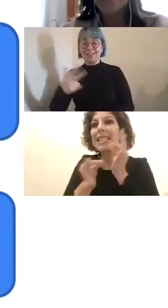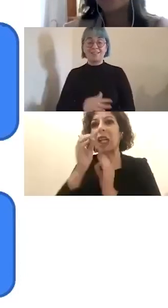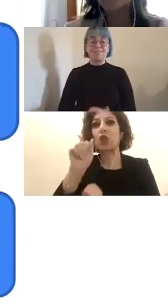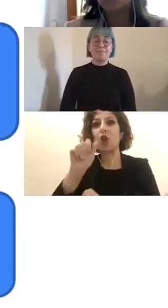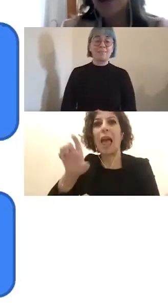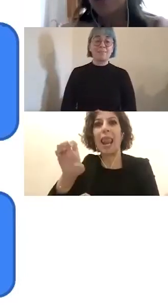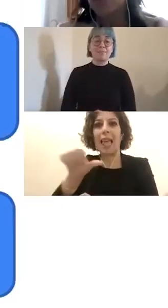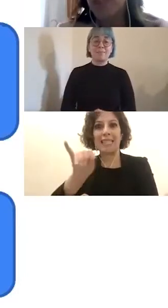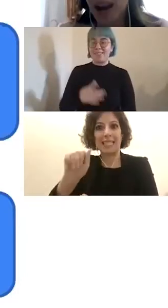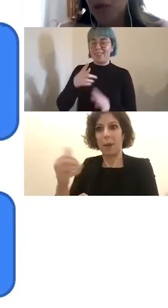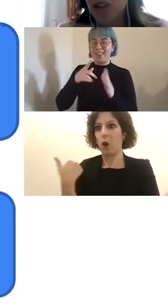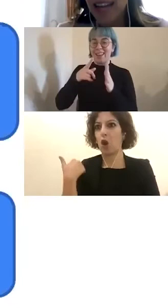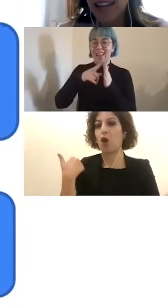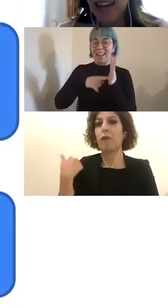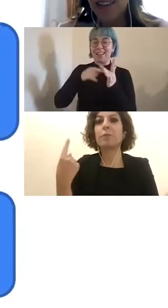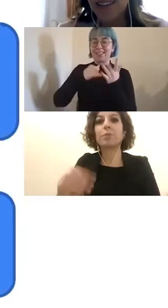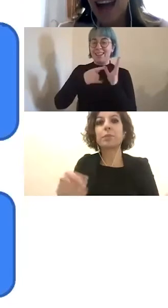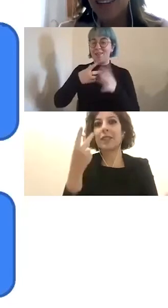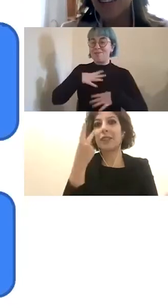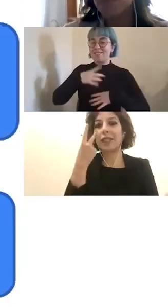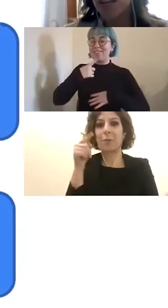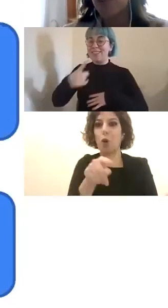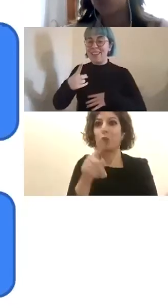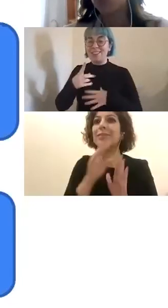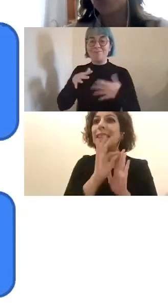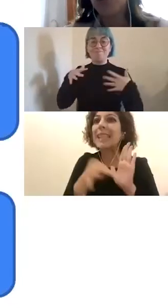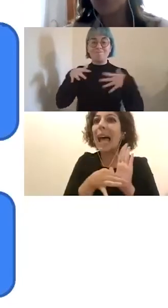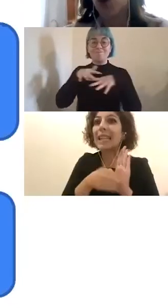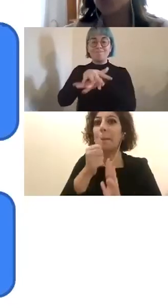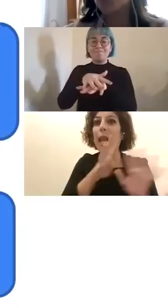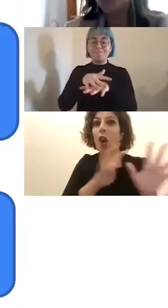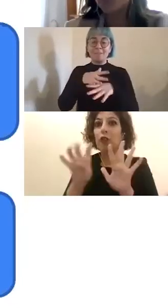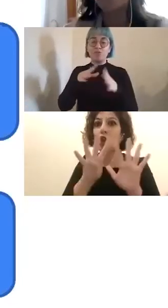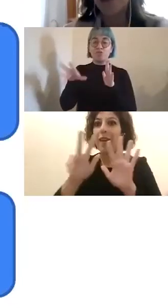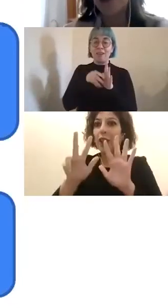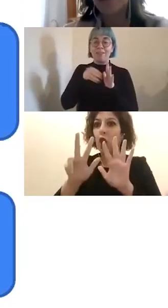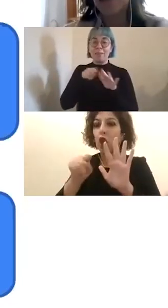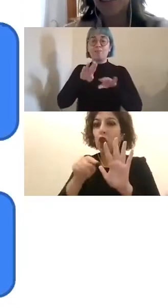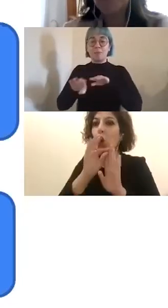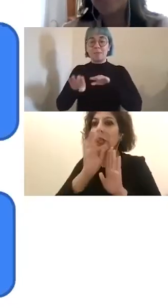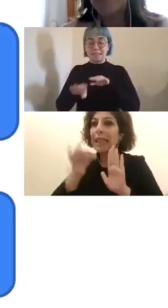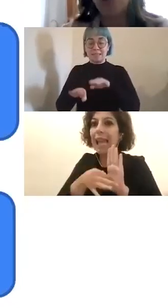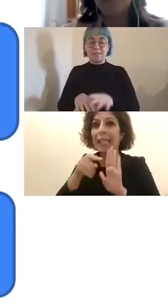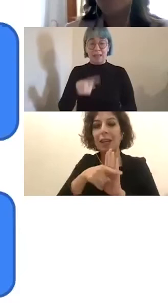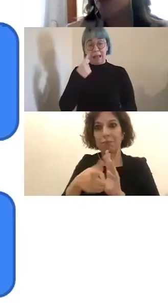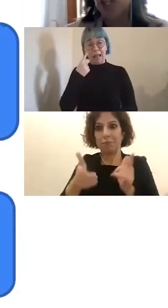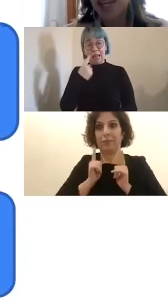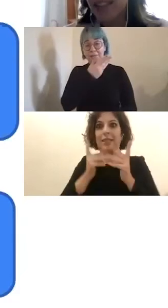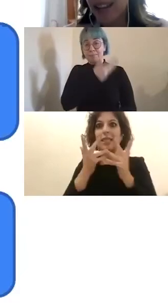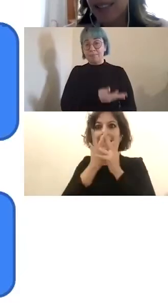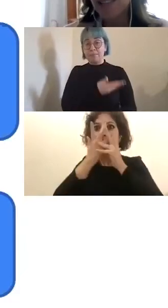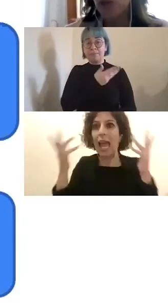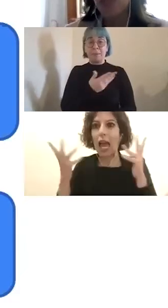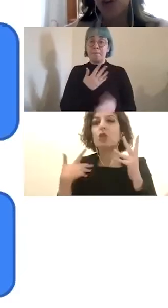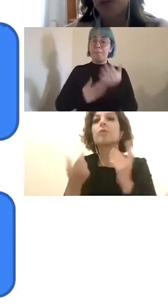Elisa already mentioned the importance of emergence of trafficking practice. We can see here that already back